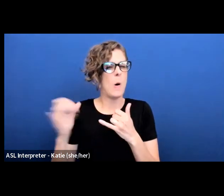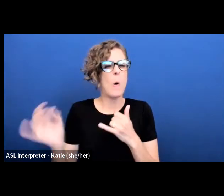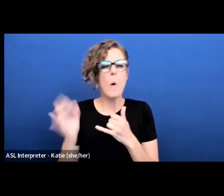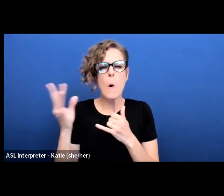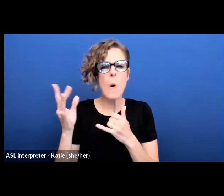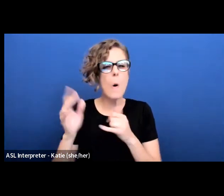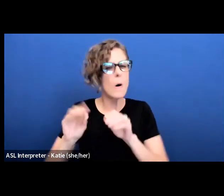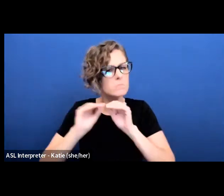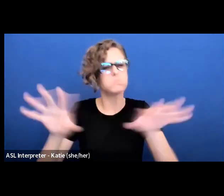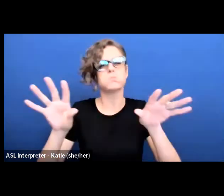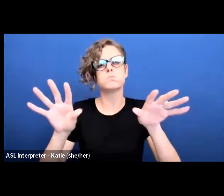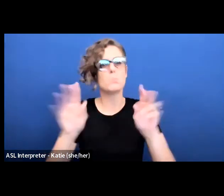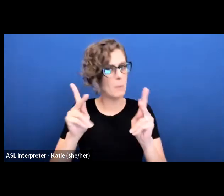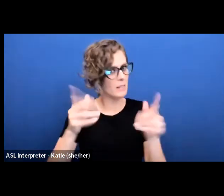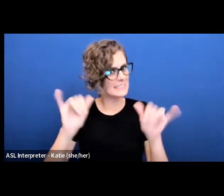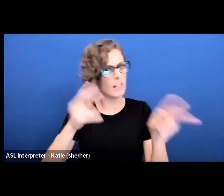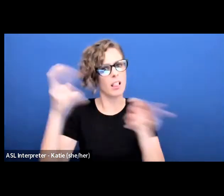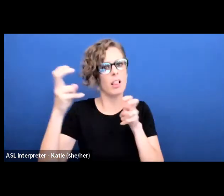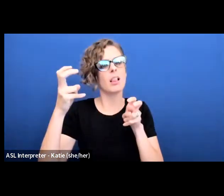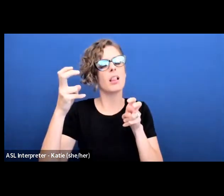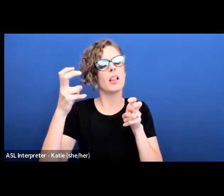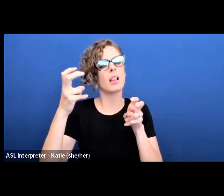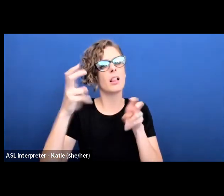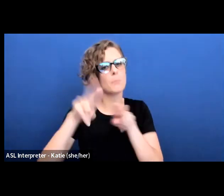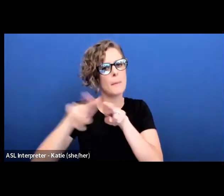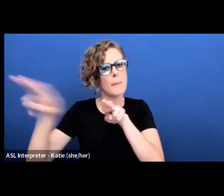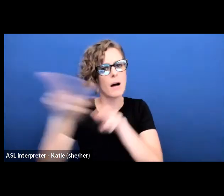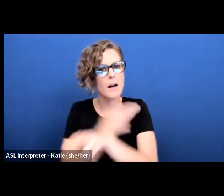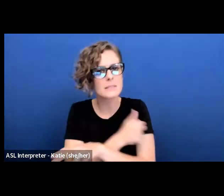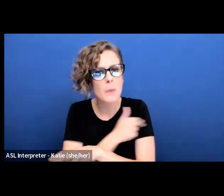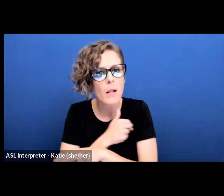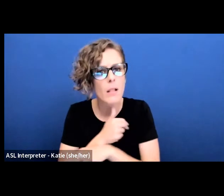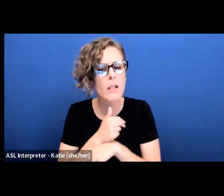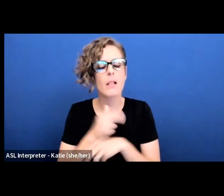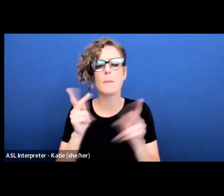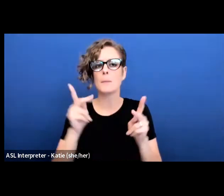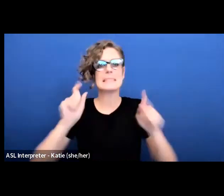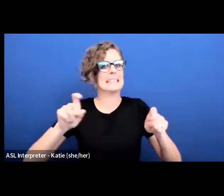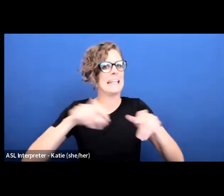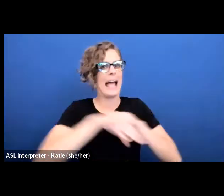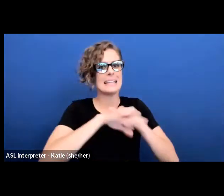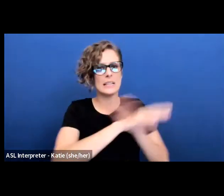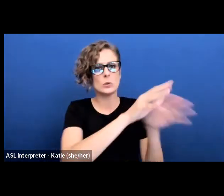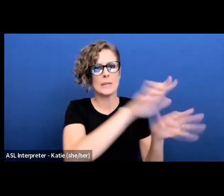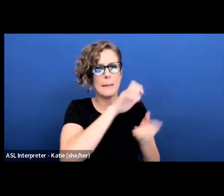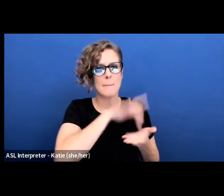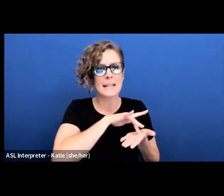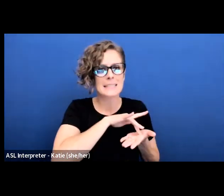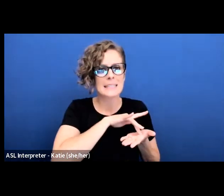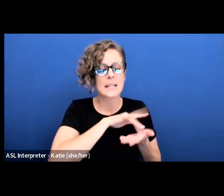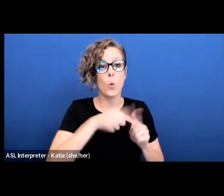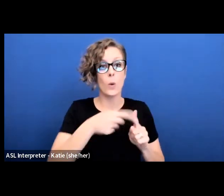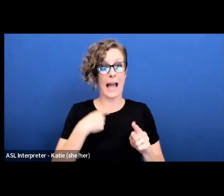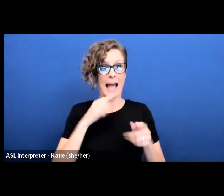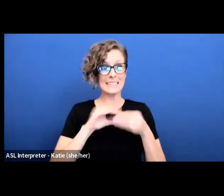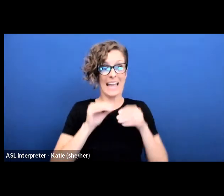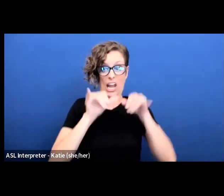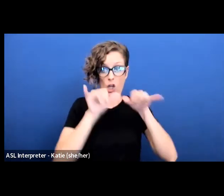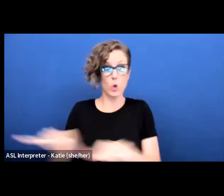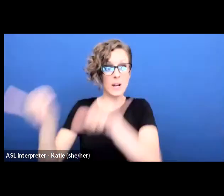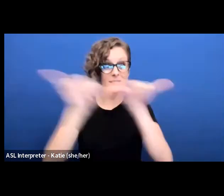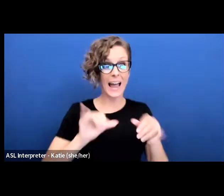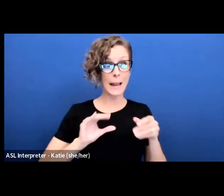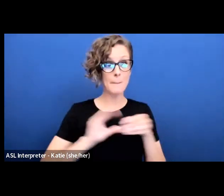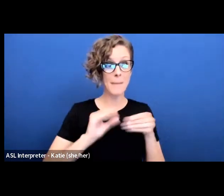Those certain people need to get early access to medications. And when I say unified messaging, I have to say that I'm